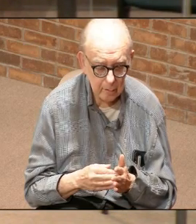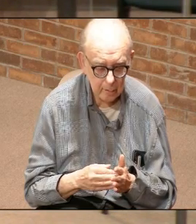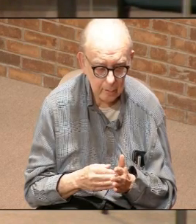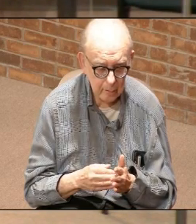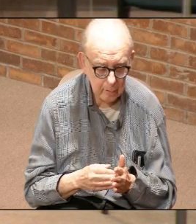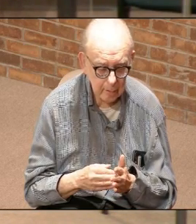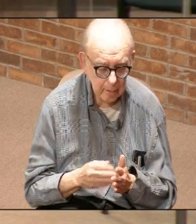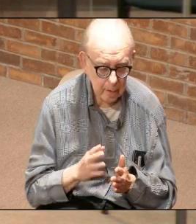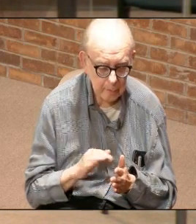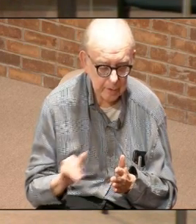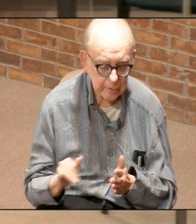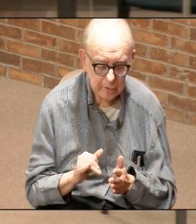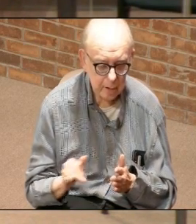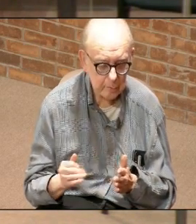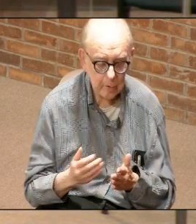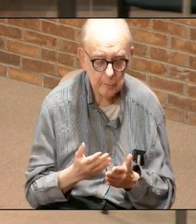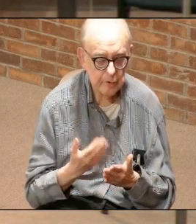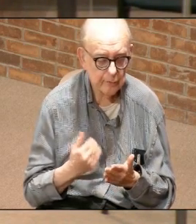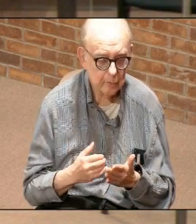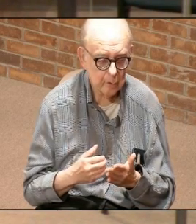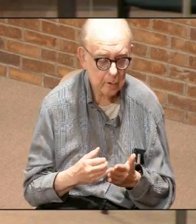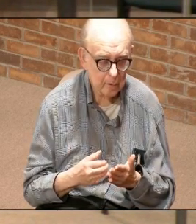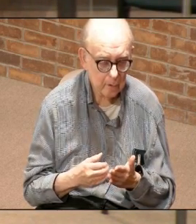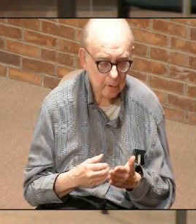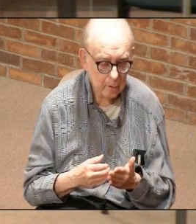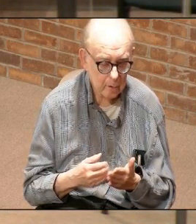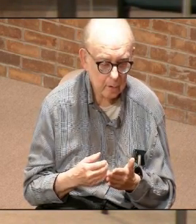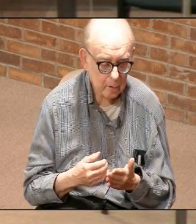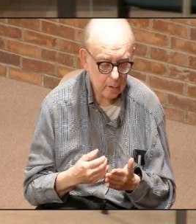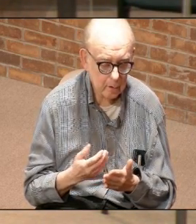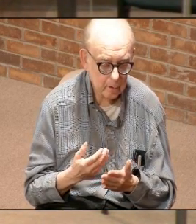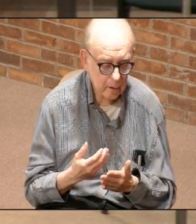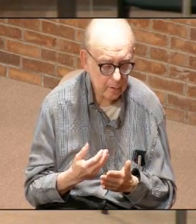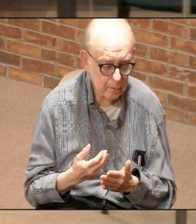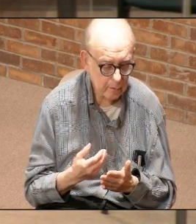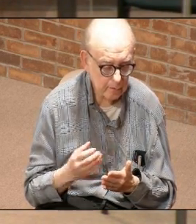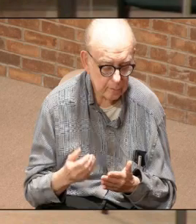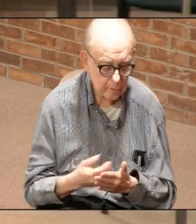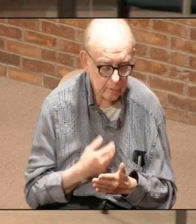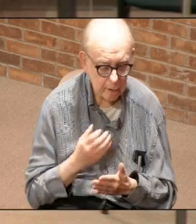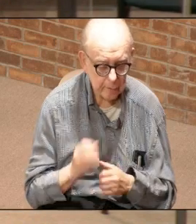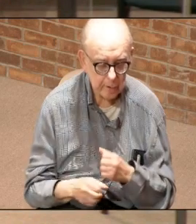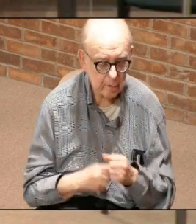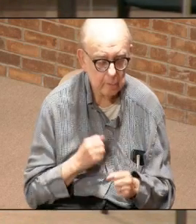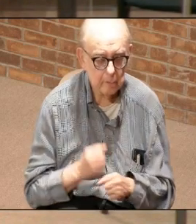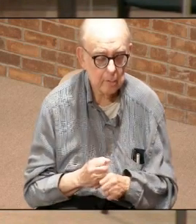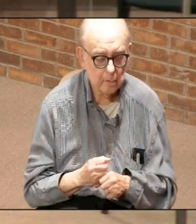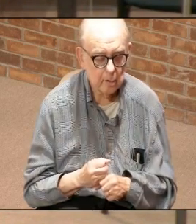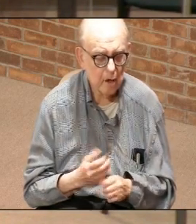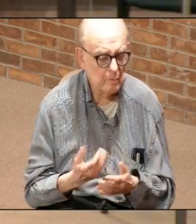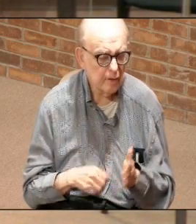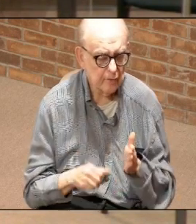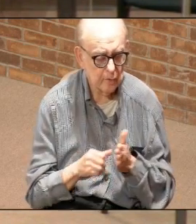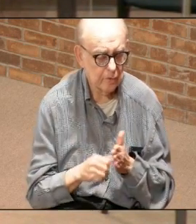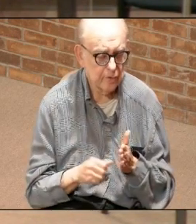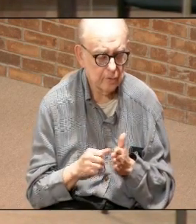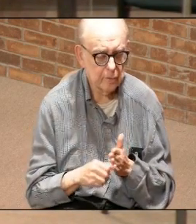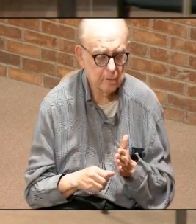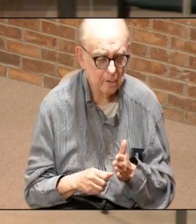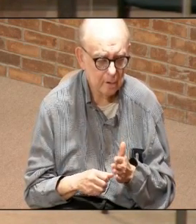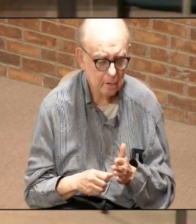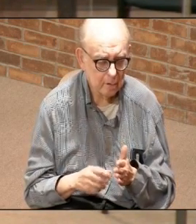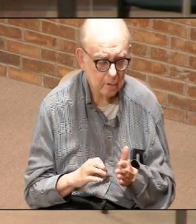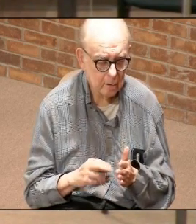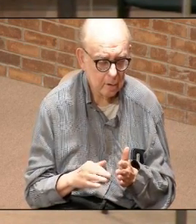and be the same way you were, and we could just crush out this year or so that this has been now. And